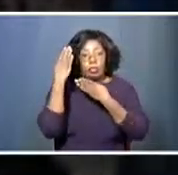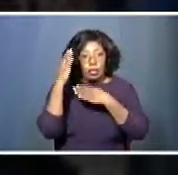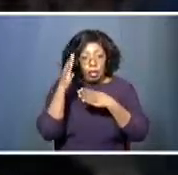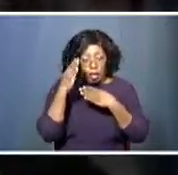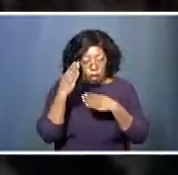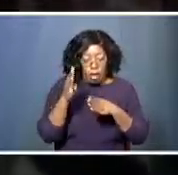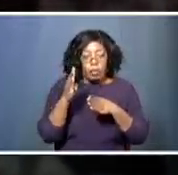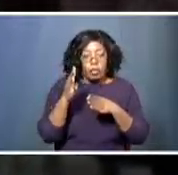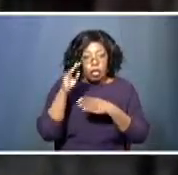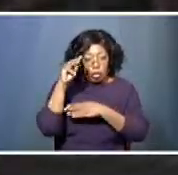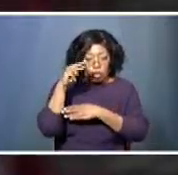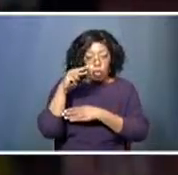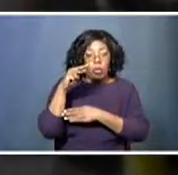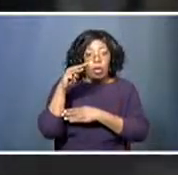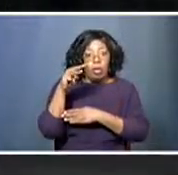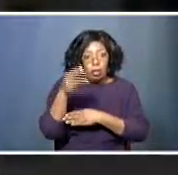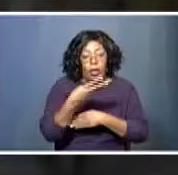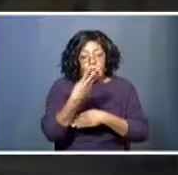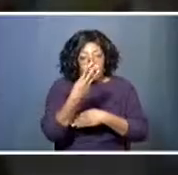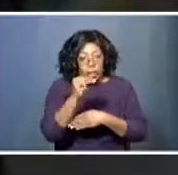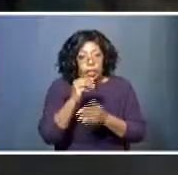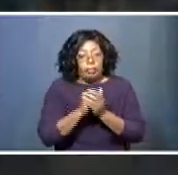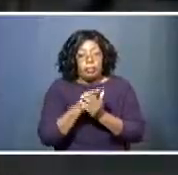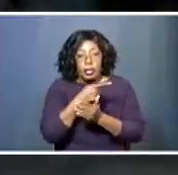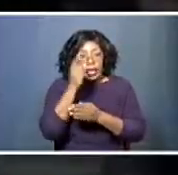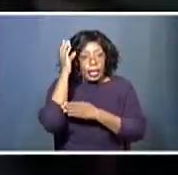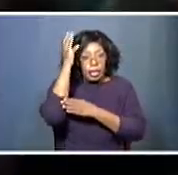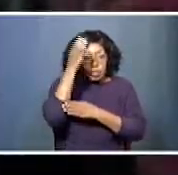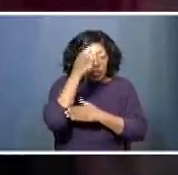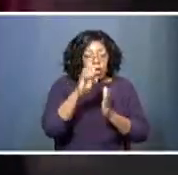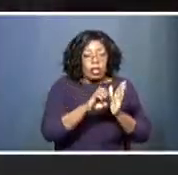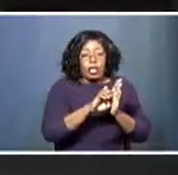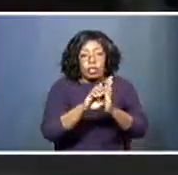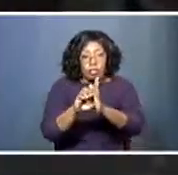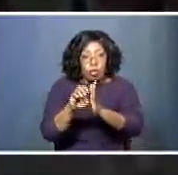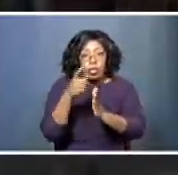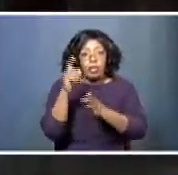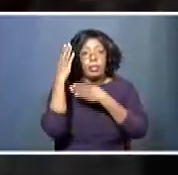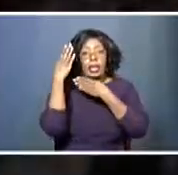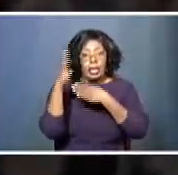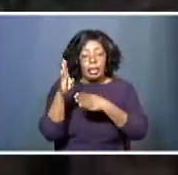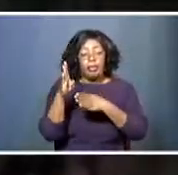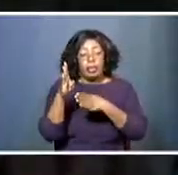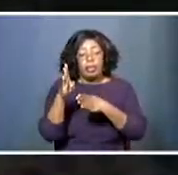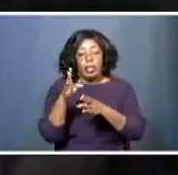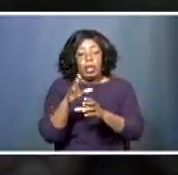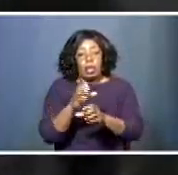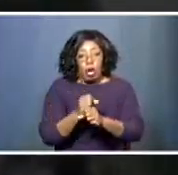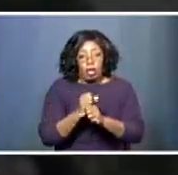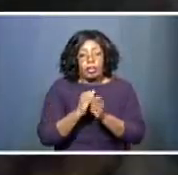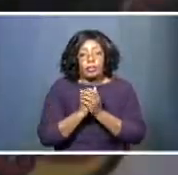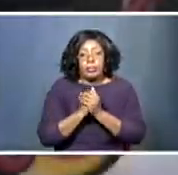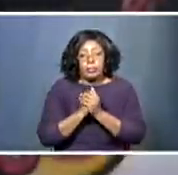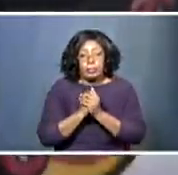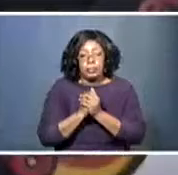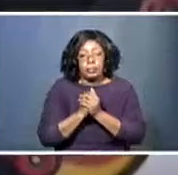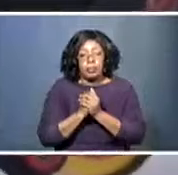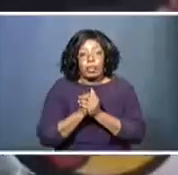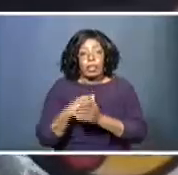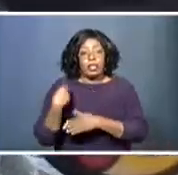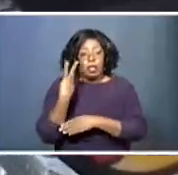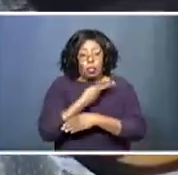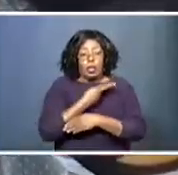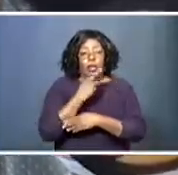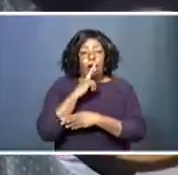pavilion. Alkitis appealed to Bahamians to consider the exposure the Bahamas received. We are a country that